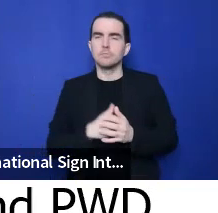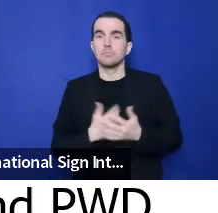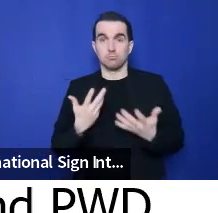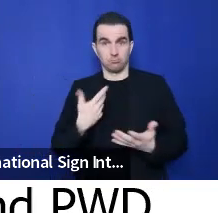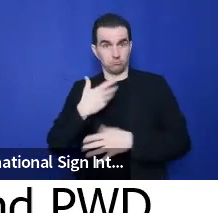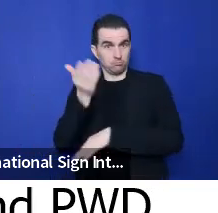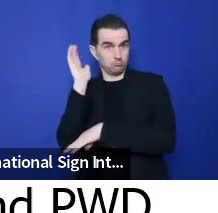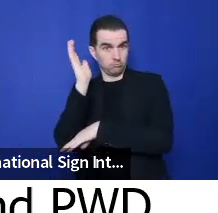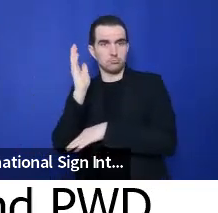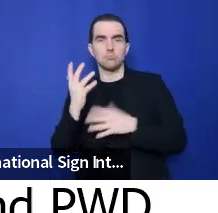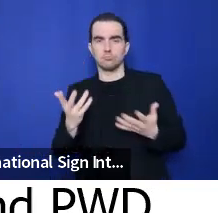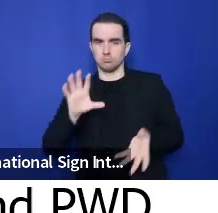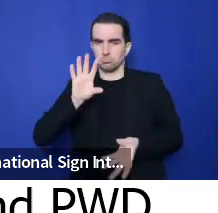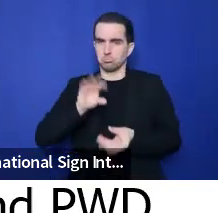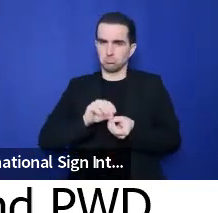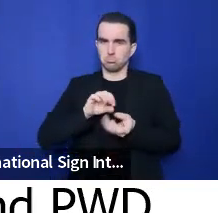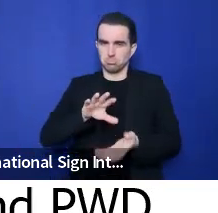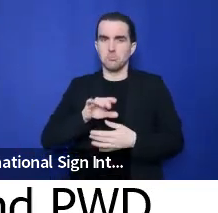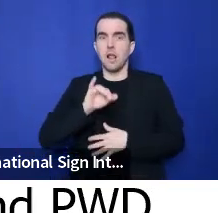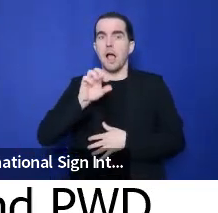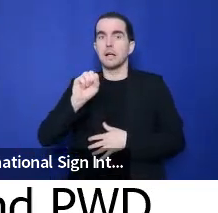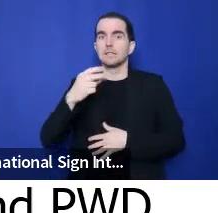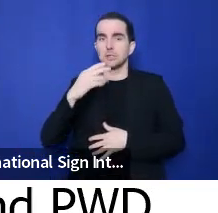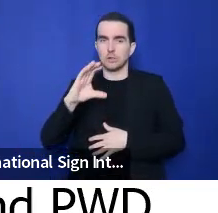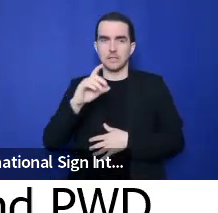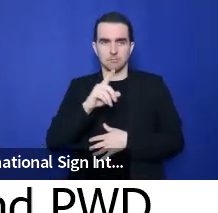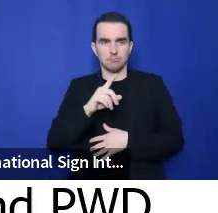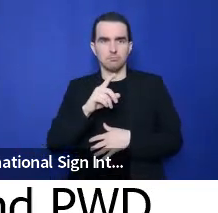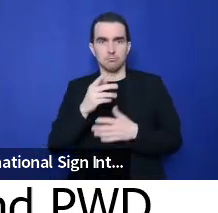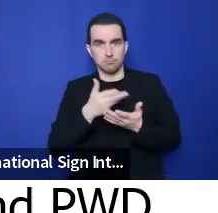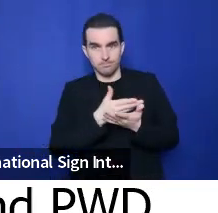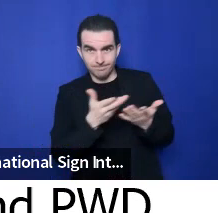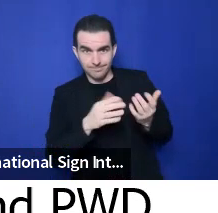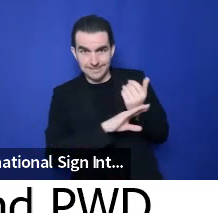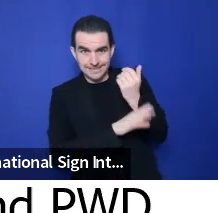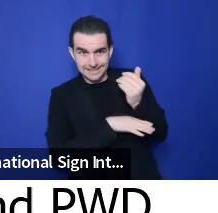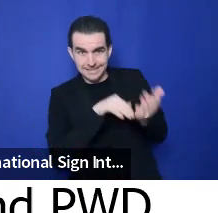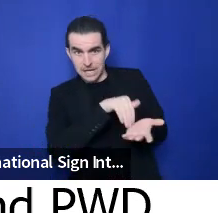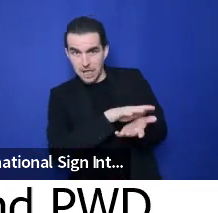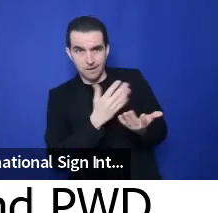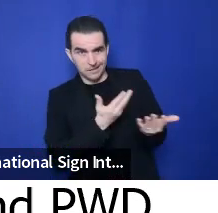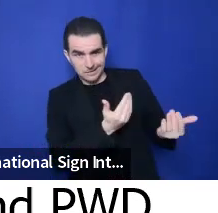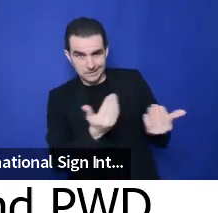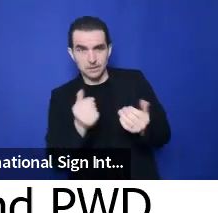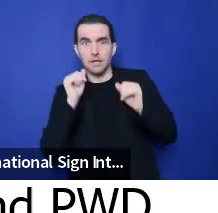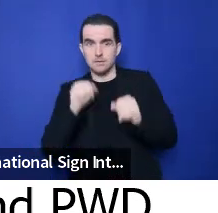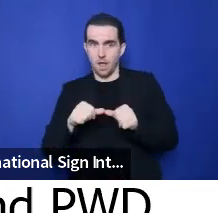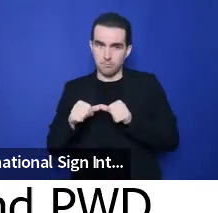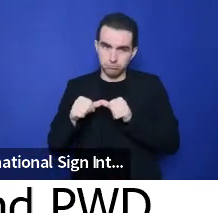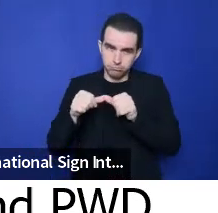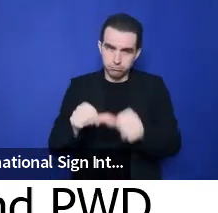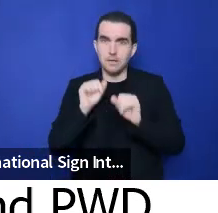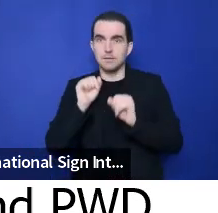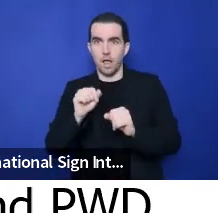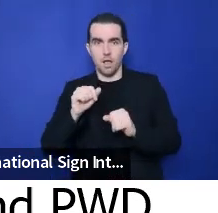already standardized and scalable, and it's flexible to change to fit with local situation or to integrate into any